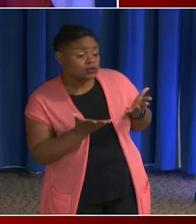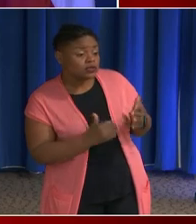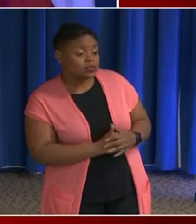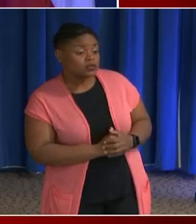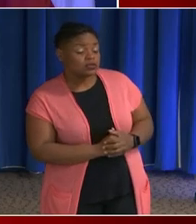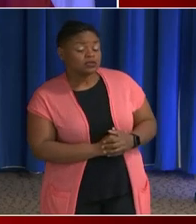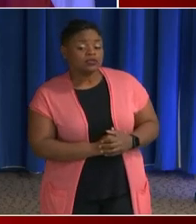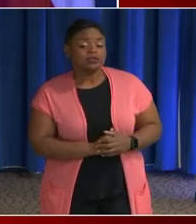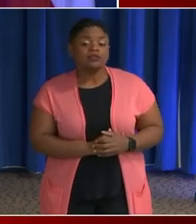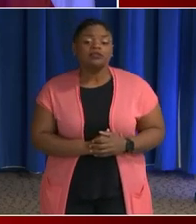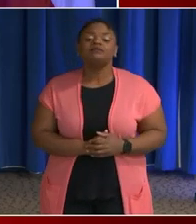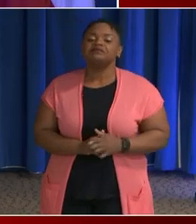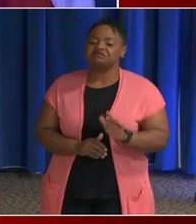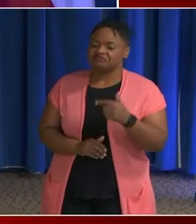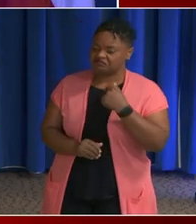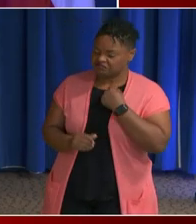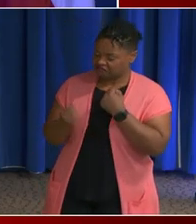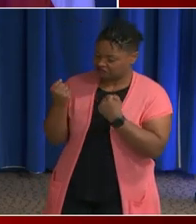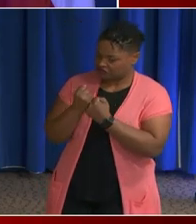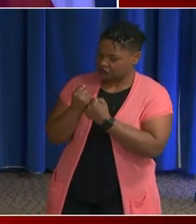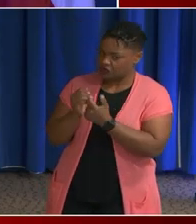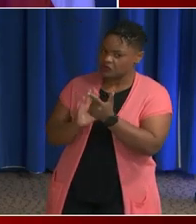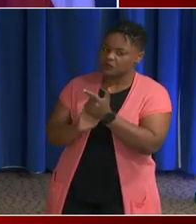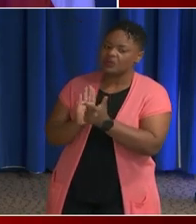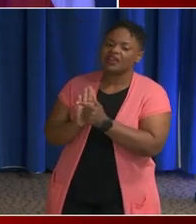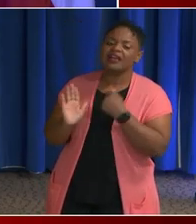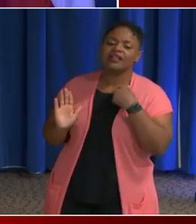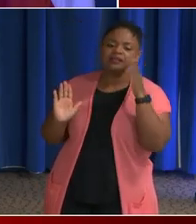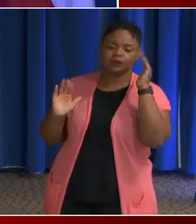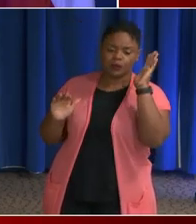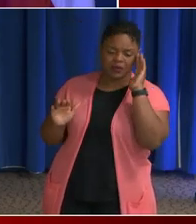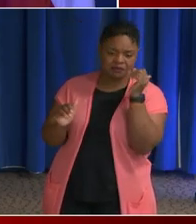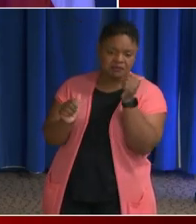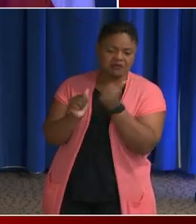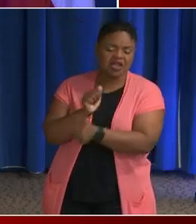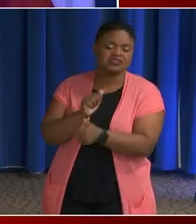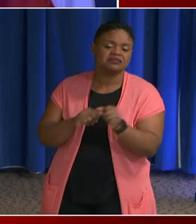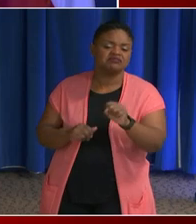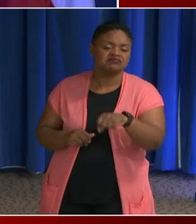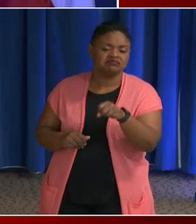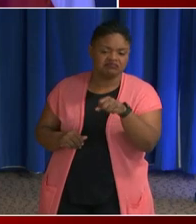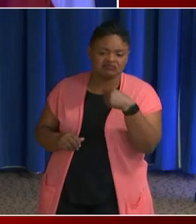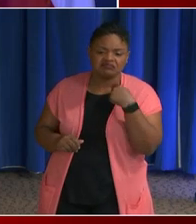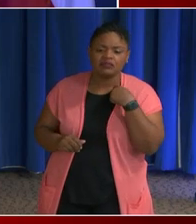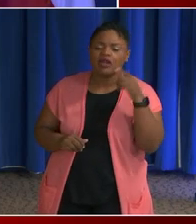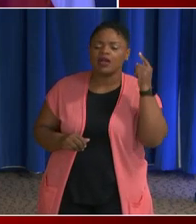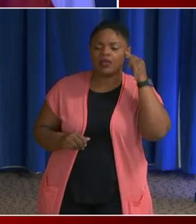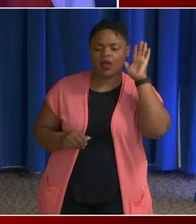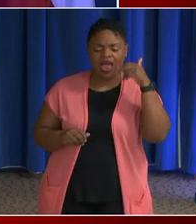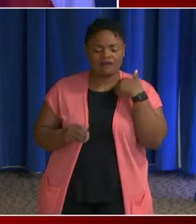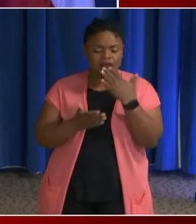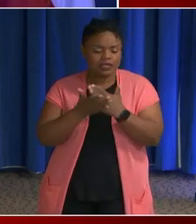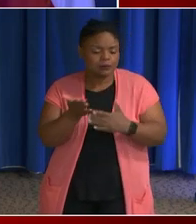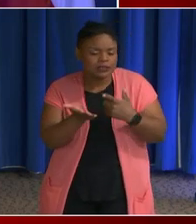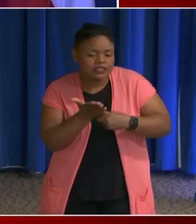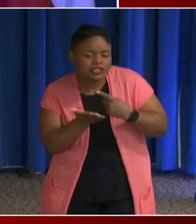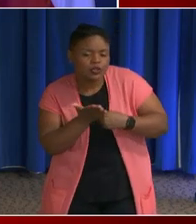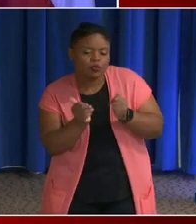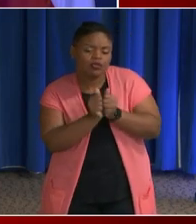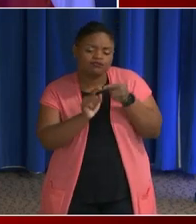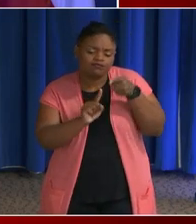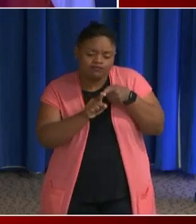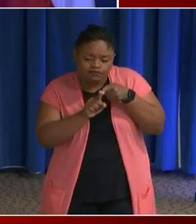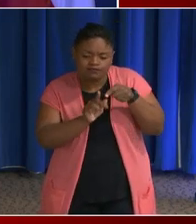I support the legislation and I expect it will be passed. I expect there will be some debate over some of the more technical aspects